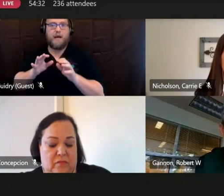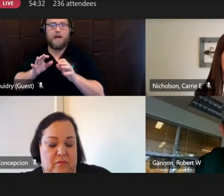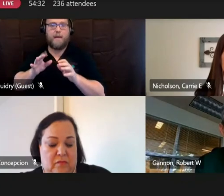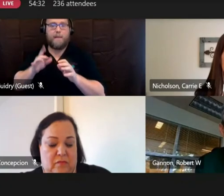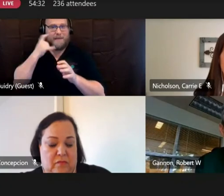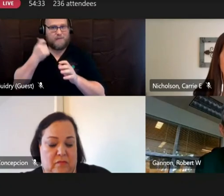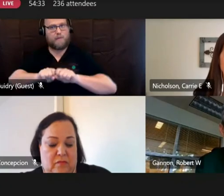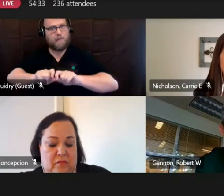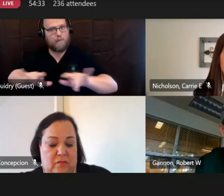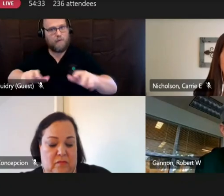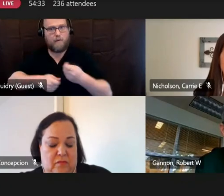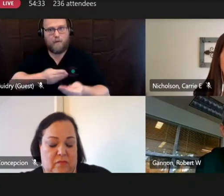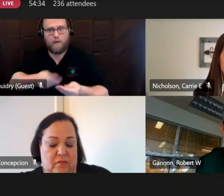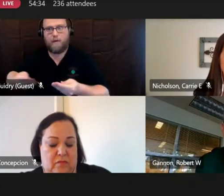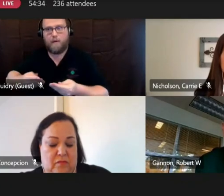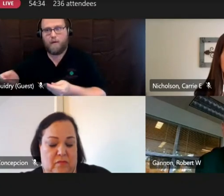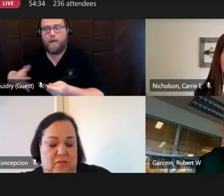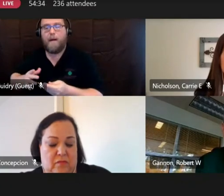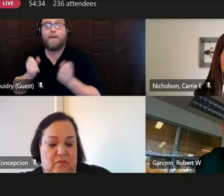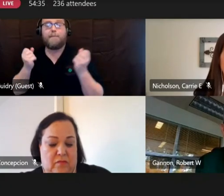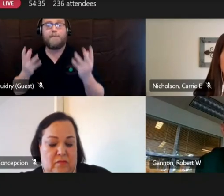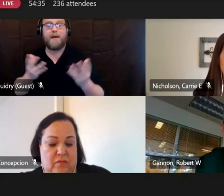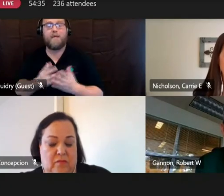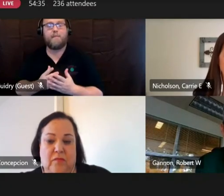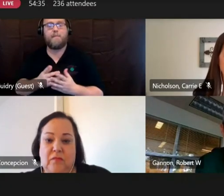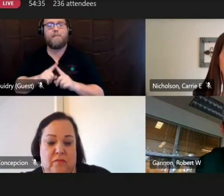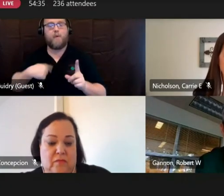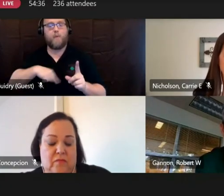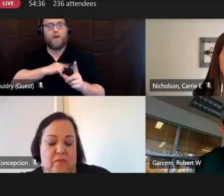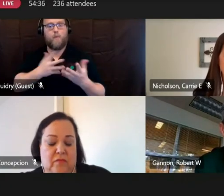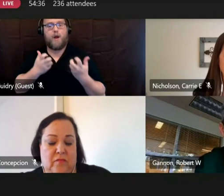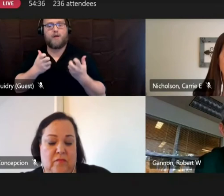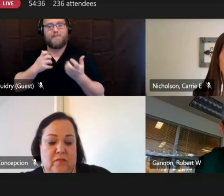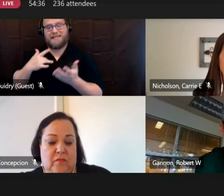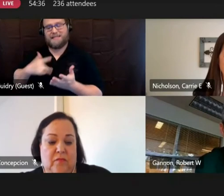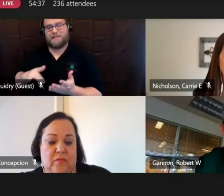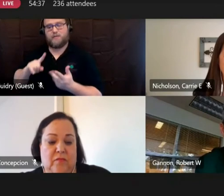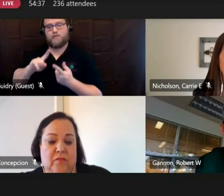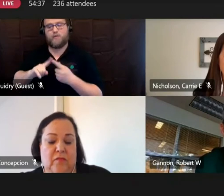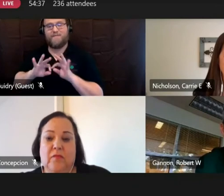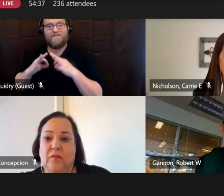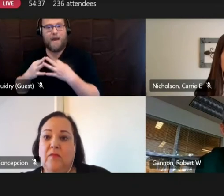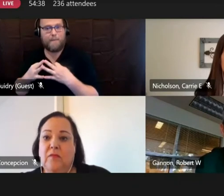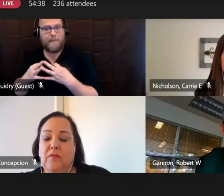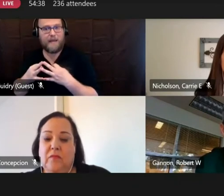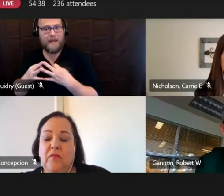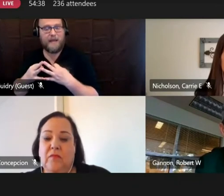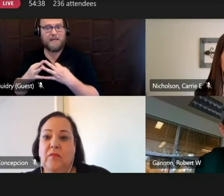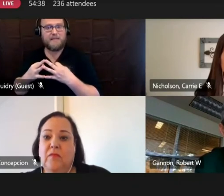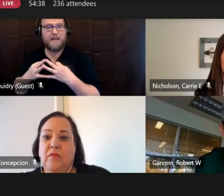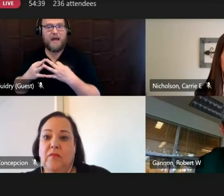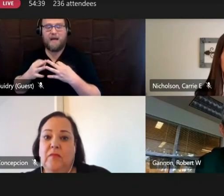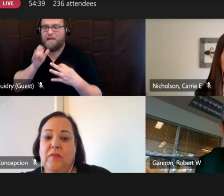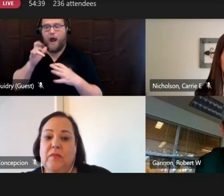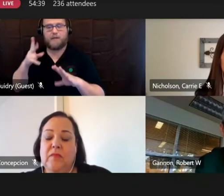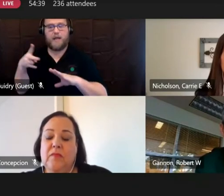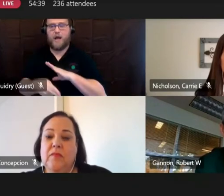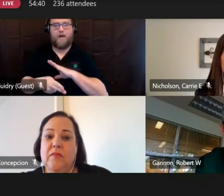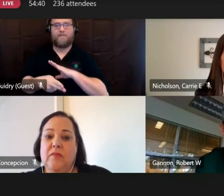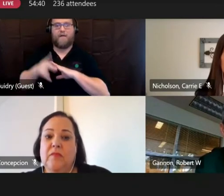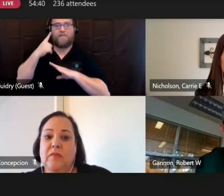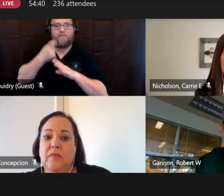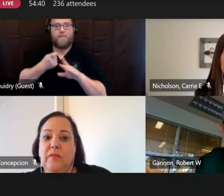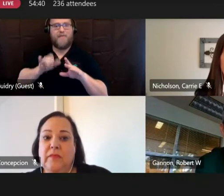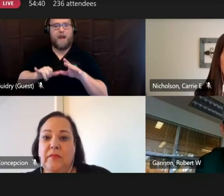due sensitivity to the families and especially the student learners, not cutting them off from the access they need. But to be clear, we're working on that plan